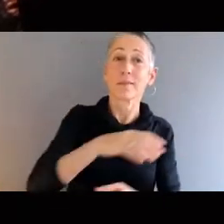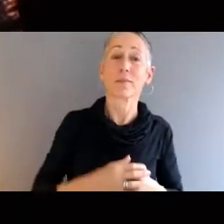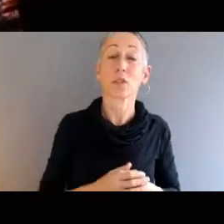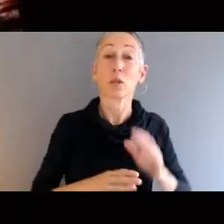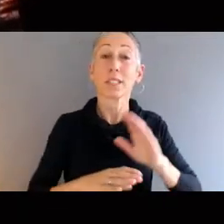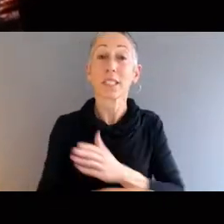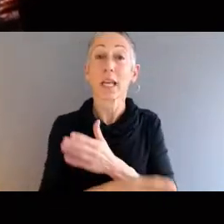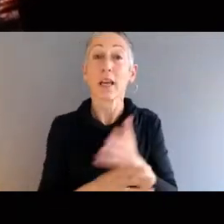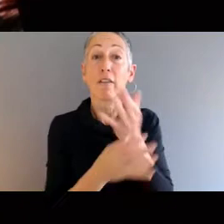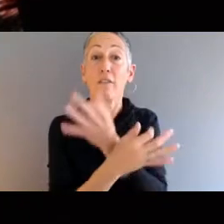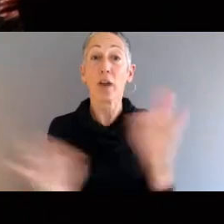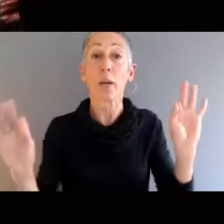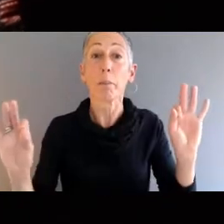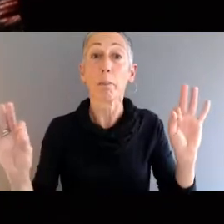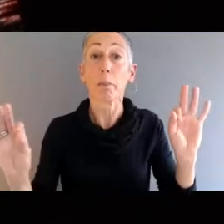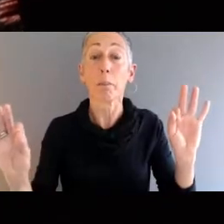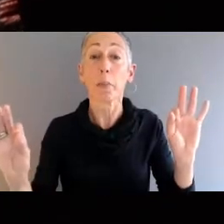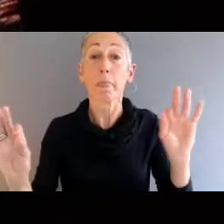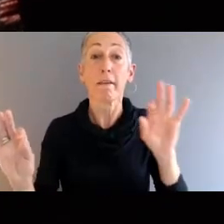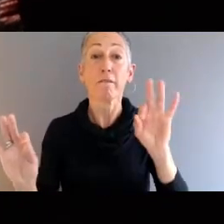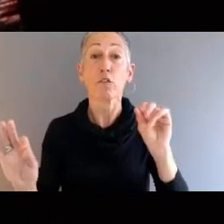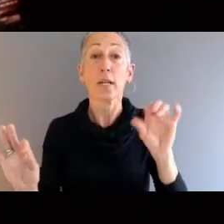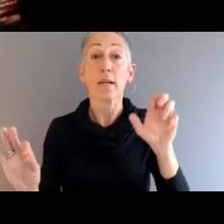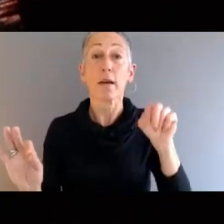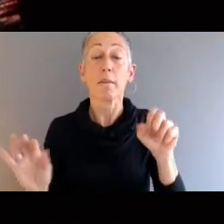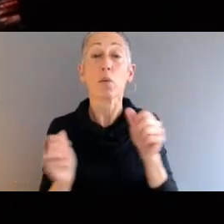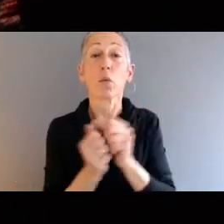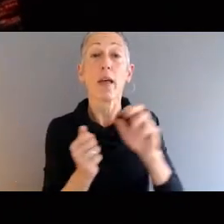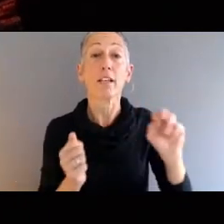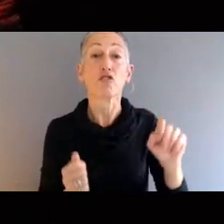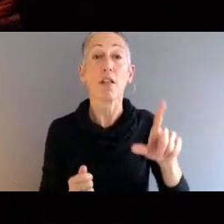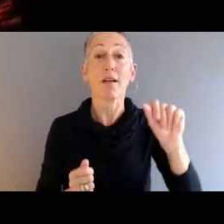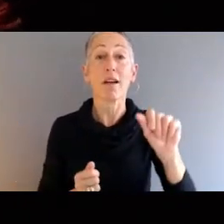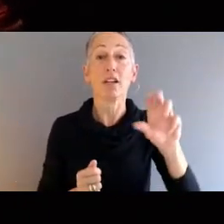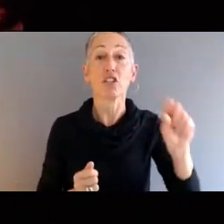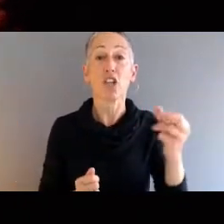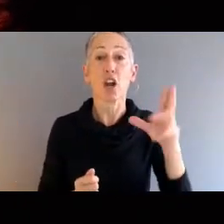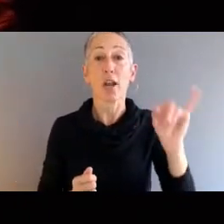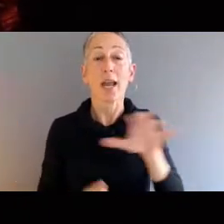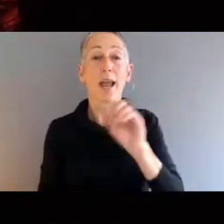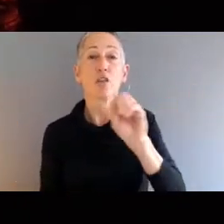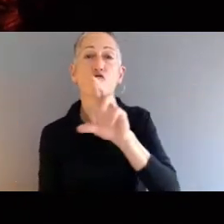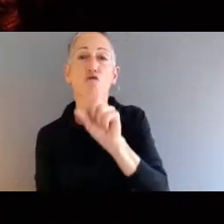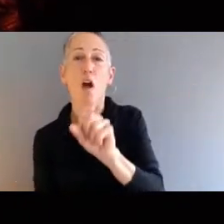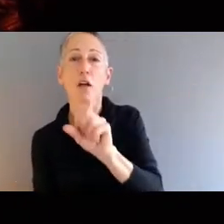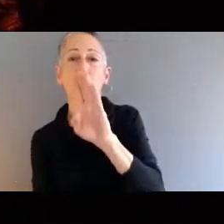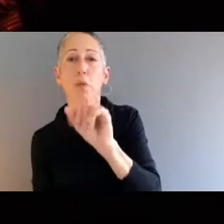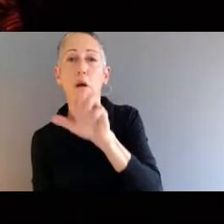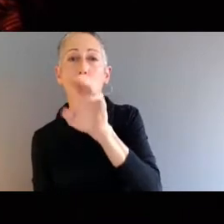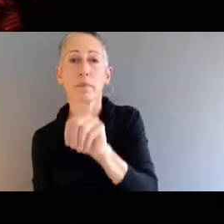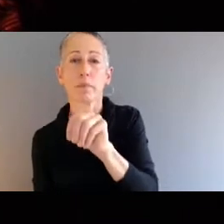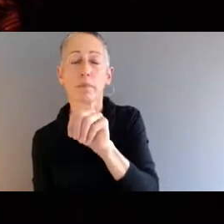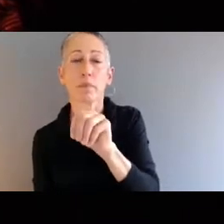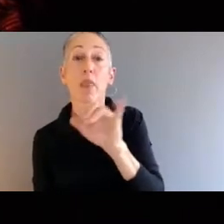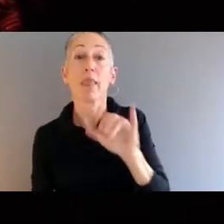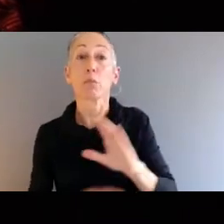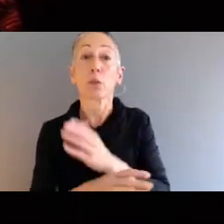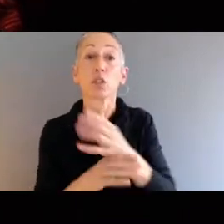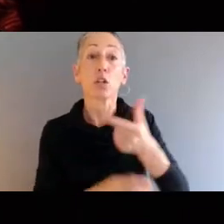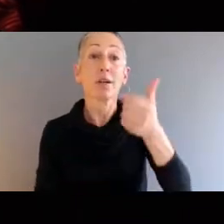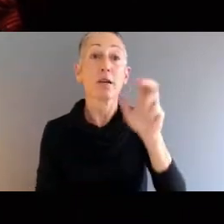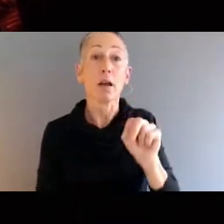by Maestra Angelica Sherry and music by Ross Baum. From their new musical, Gun and Powder, please welcome